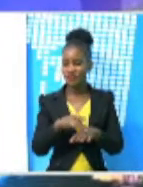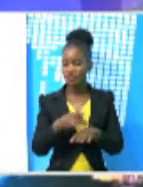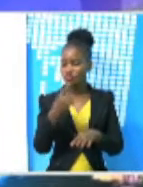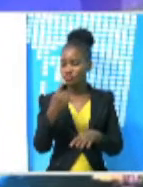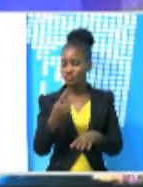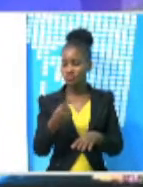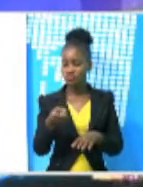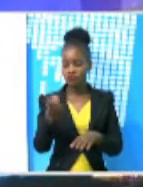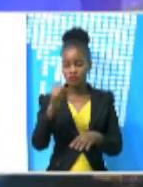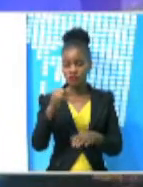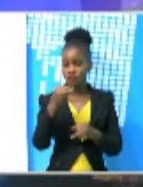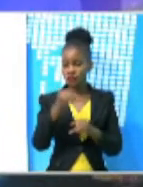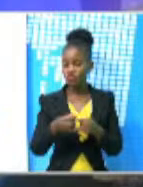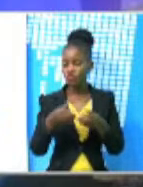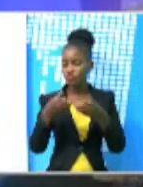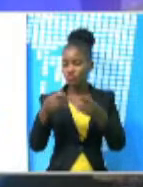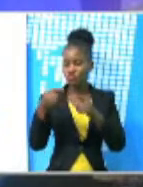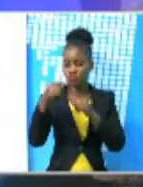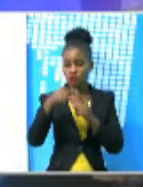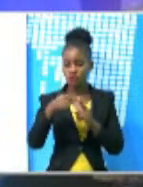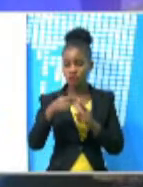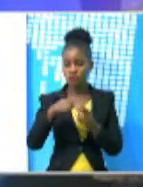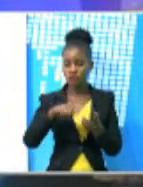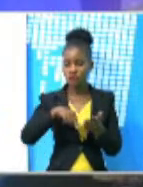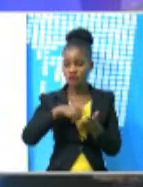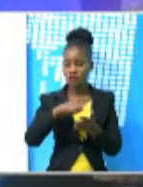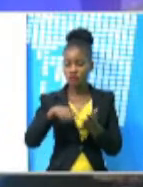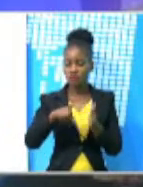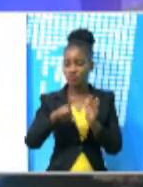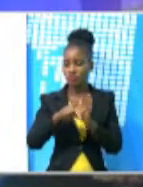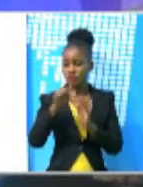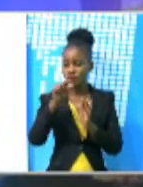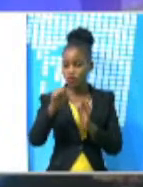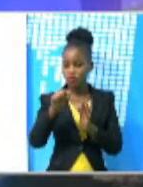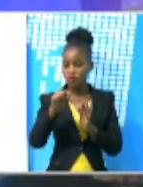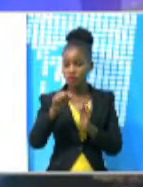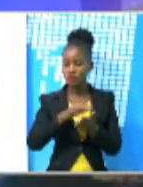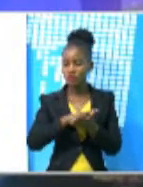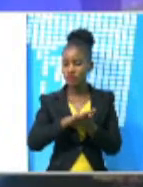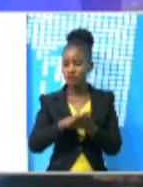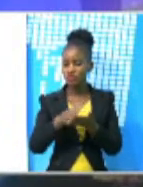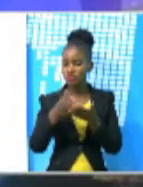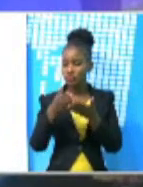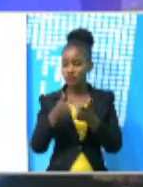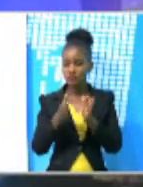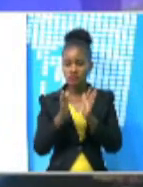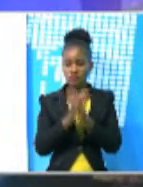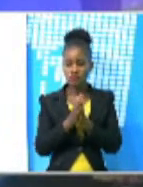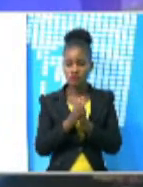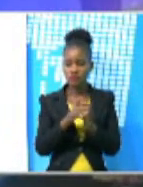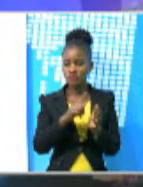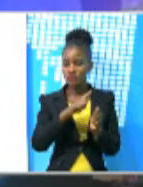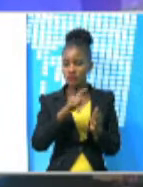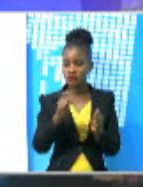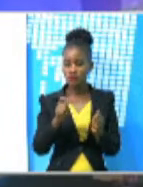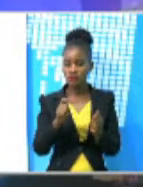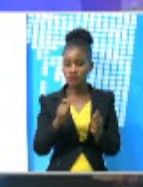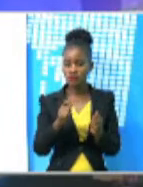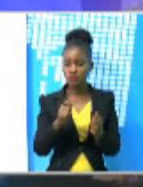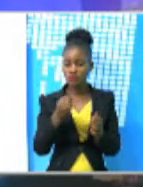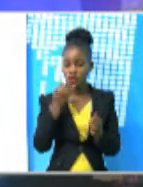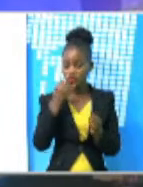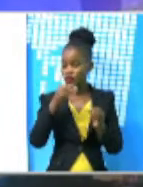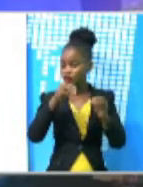has just aired is rotating around low productivity and fertilizer use as the Rubanda